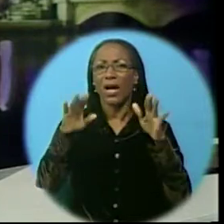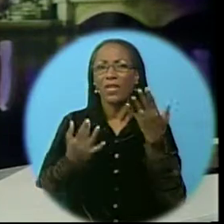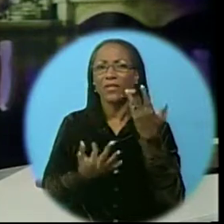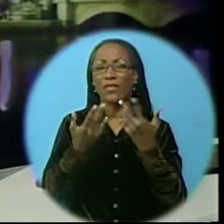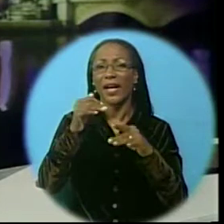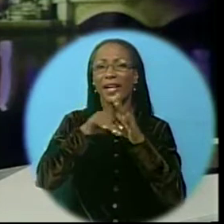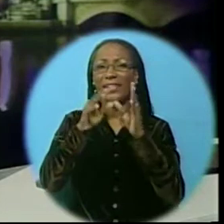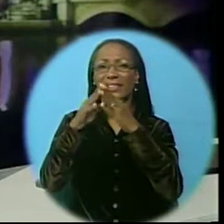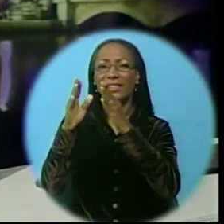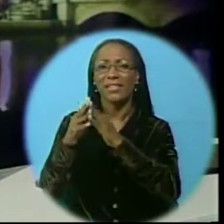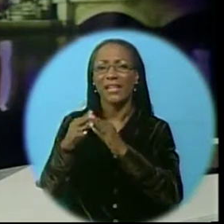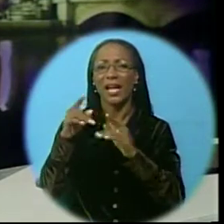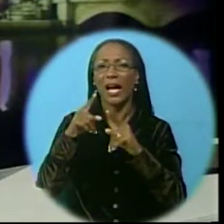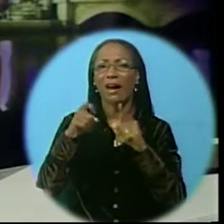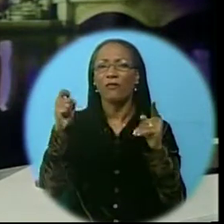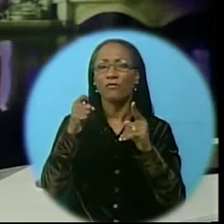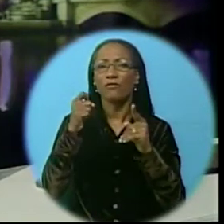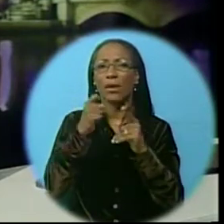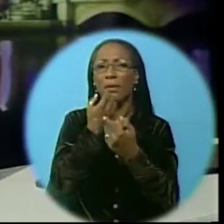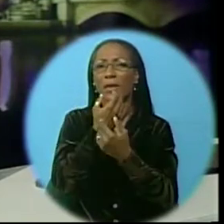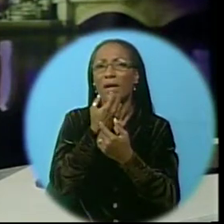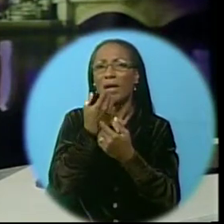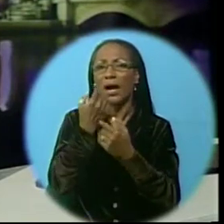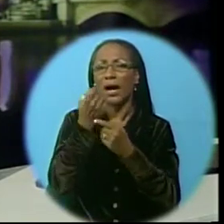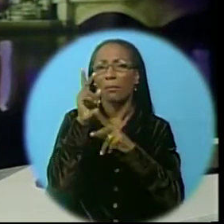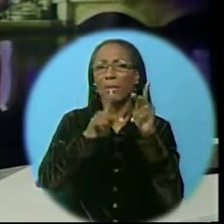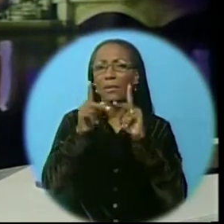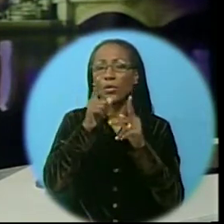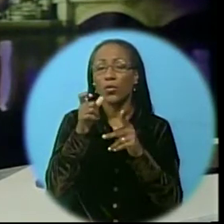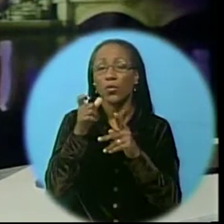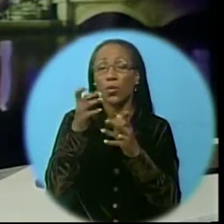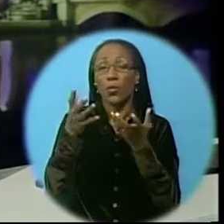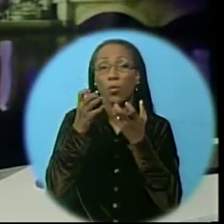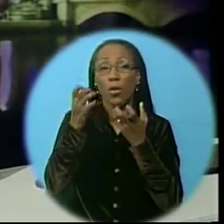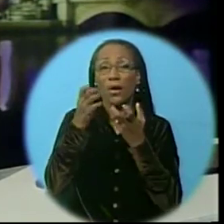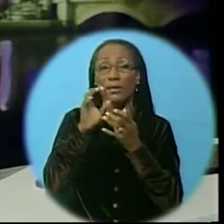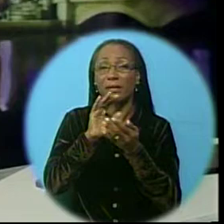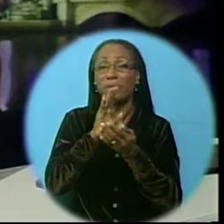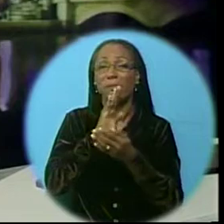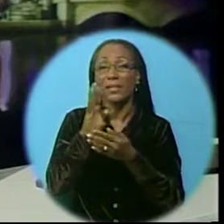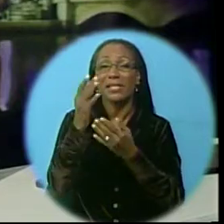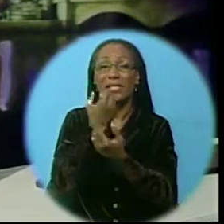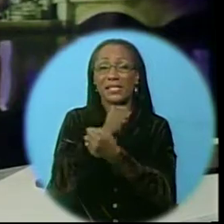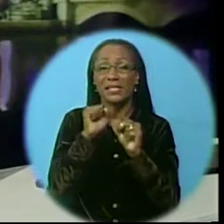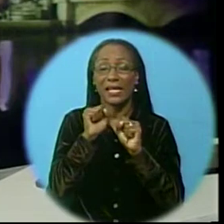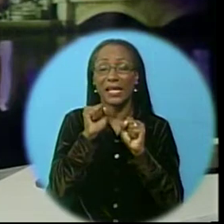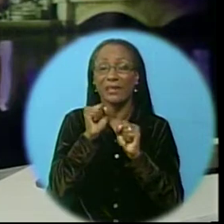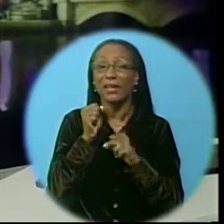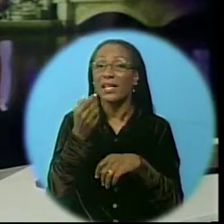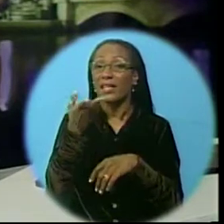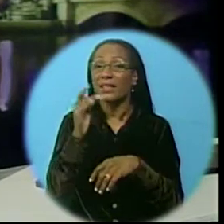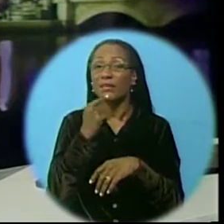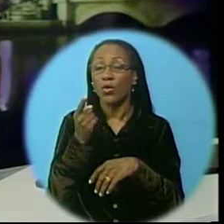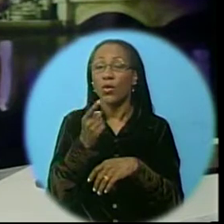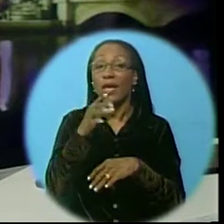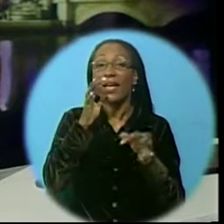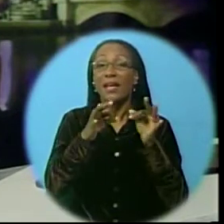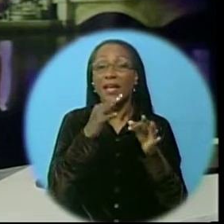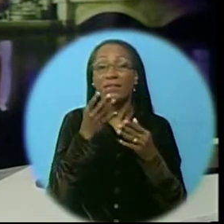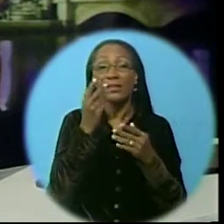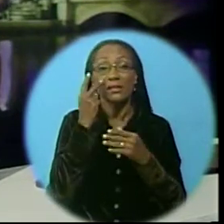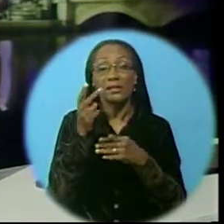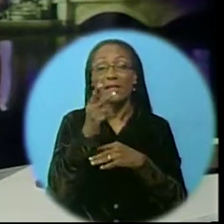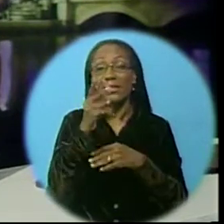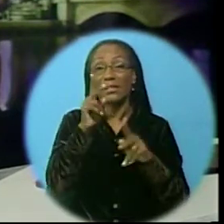city, and out of concern for their safety, members of the public are being told that if they see vagrants in these buildings, to direct them to the